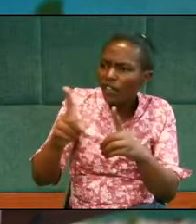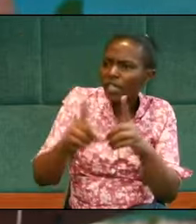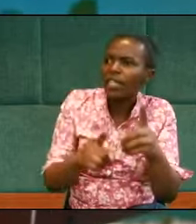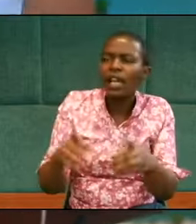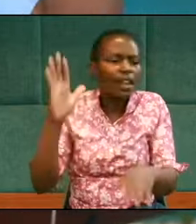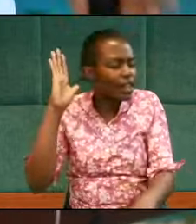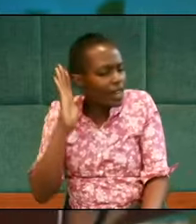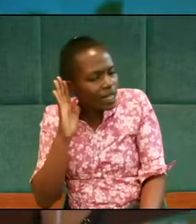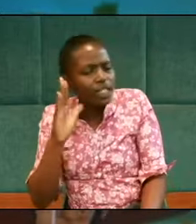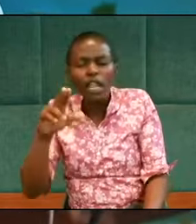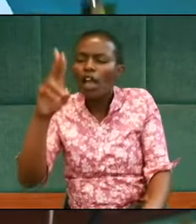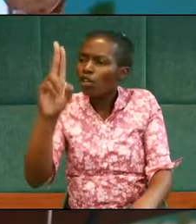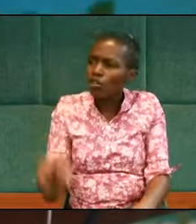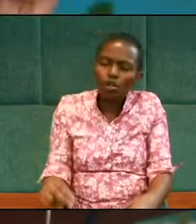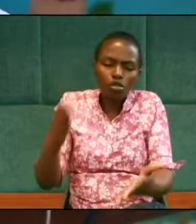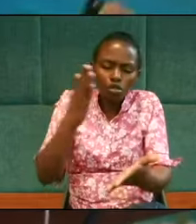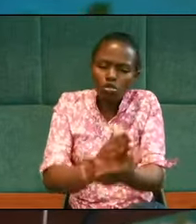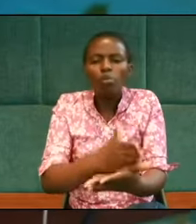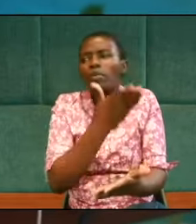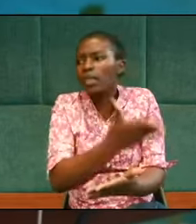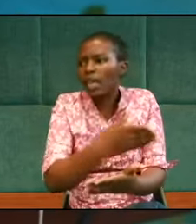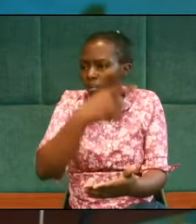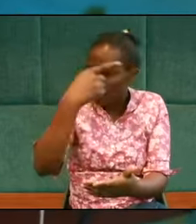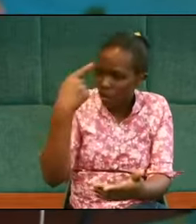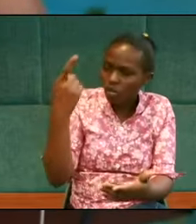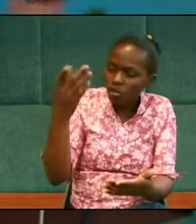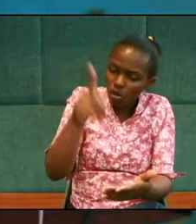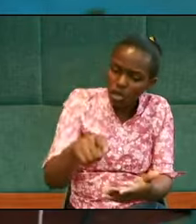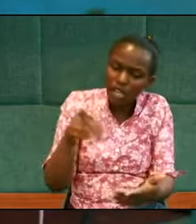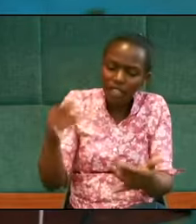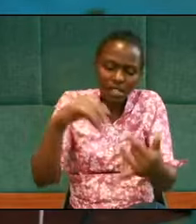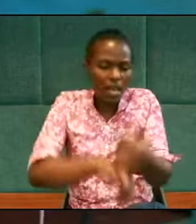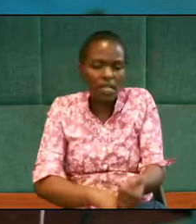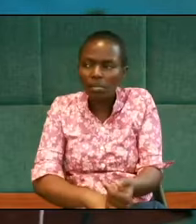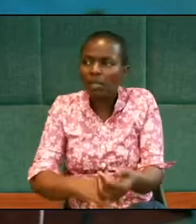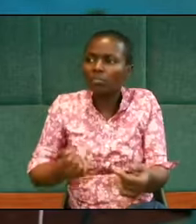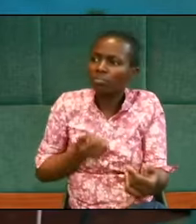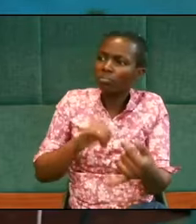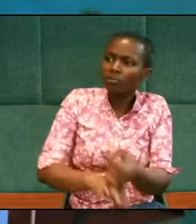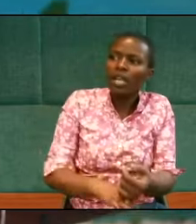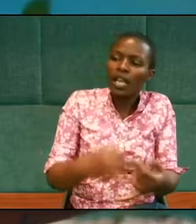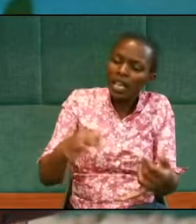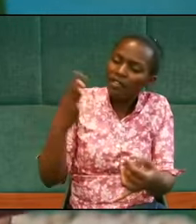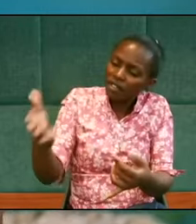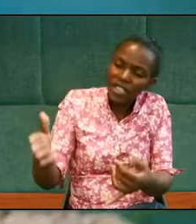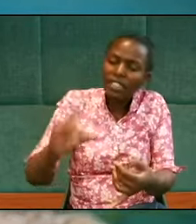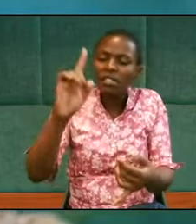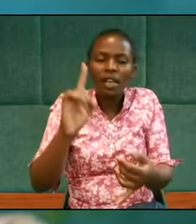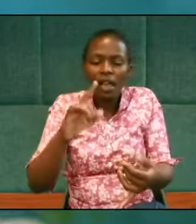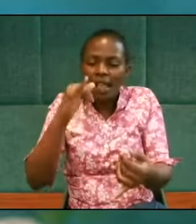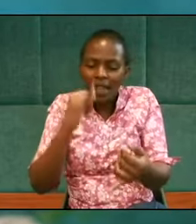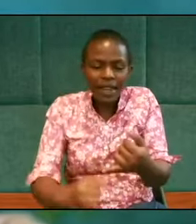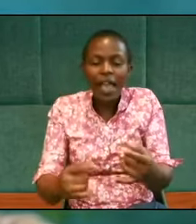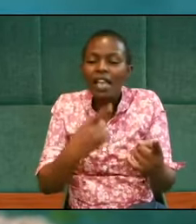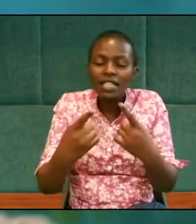listen. Don't stop lying because you need a husband or a wife. If that is clear, let the singles in the house say